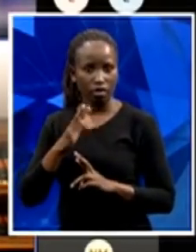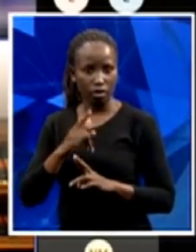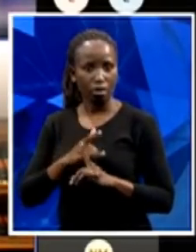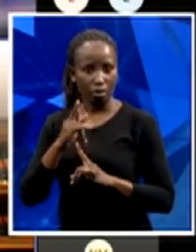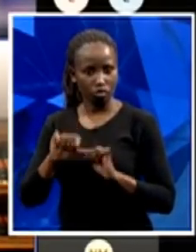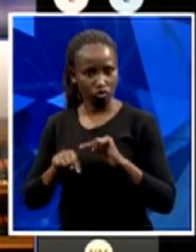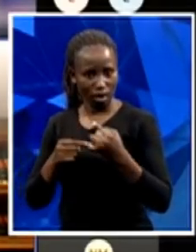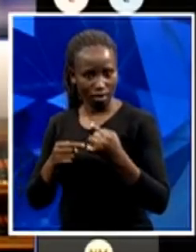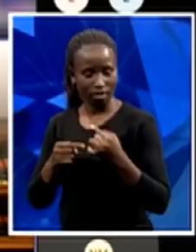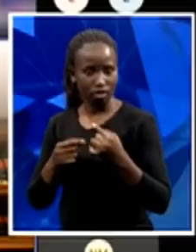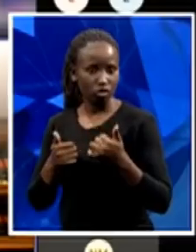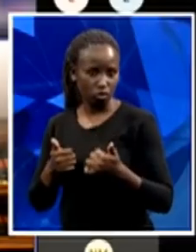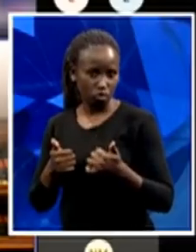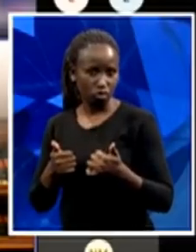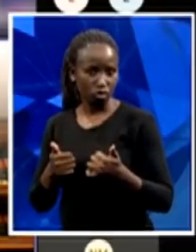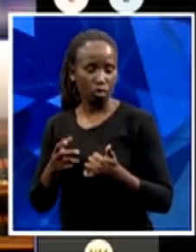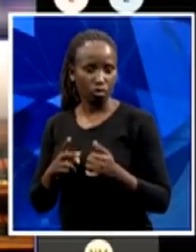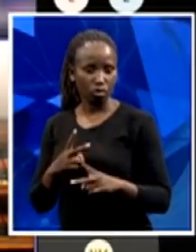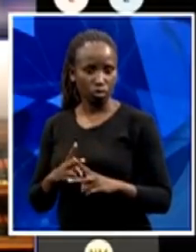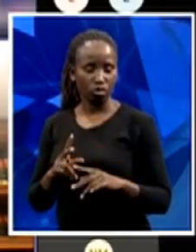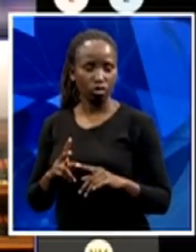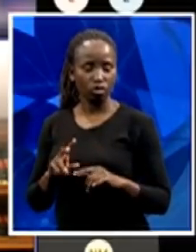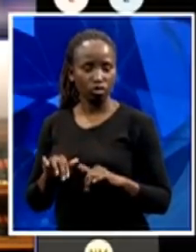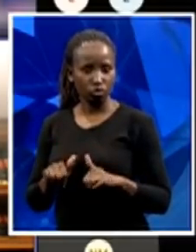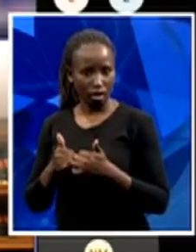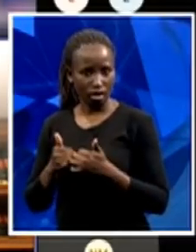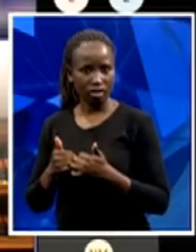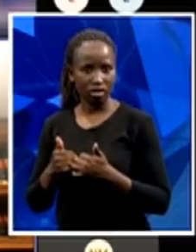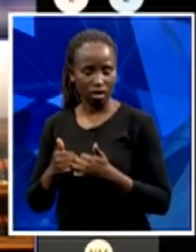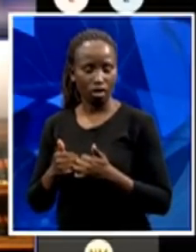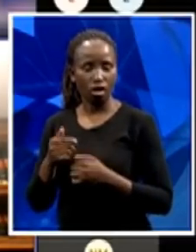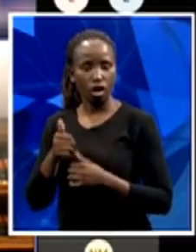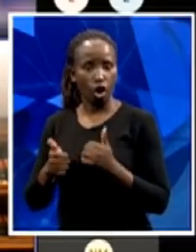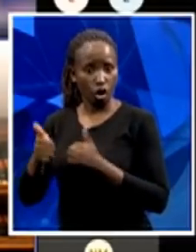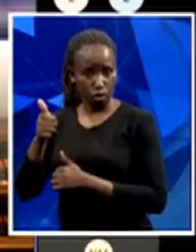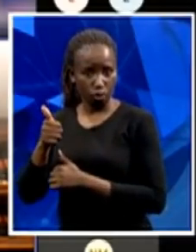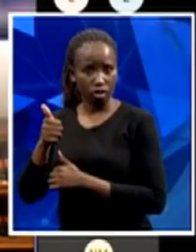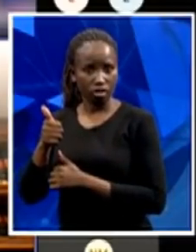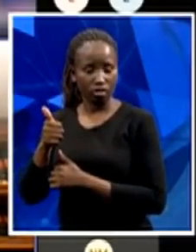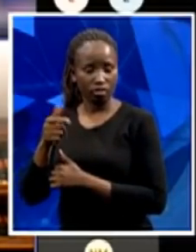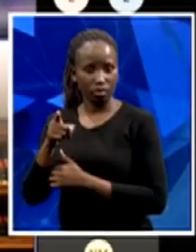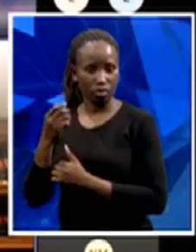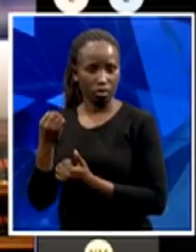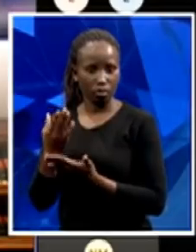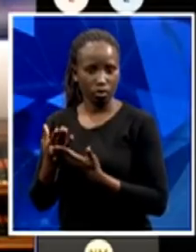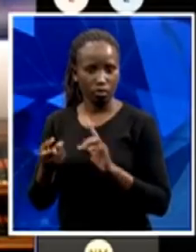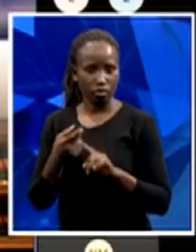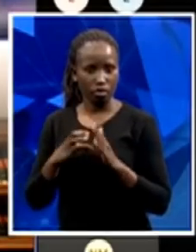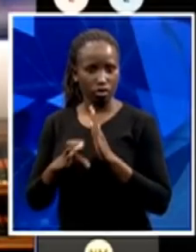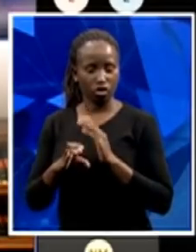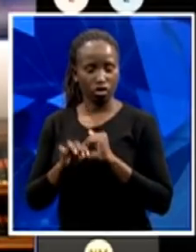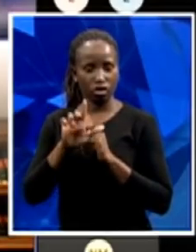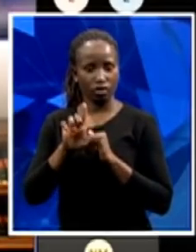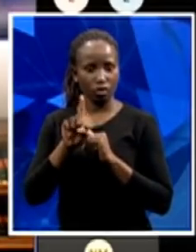challenge to their authority, the application in terms of section 7.1 must be